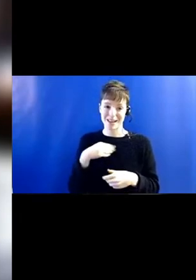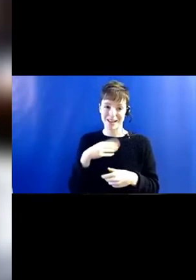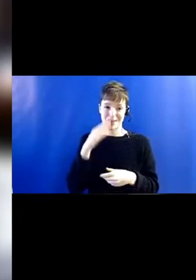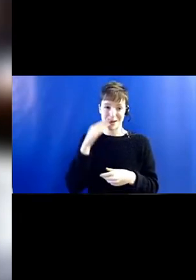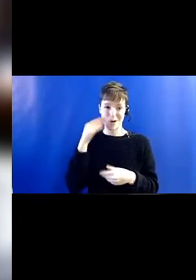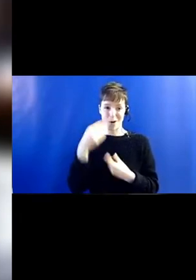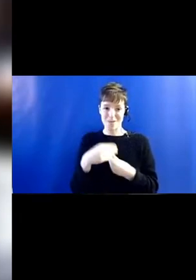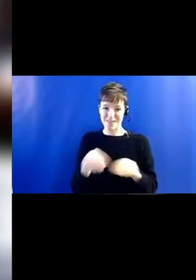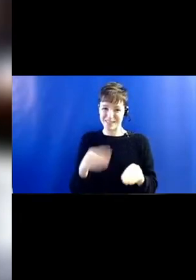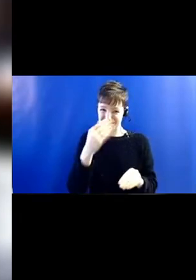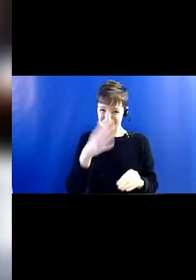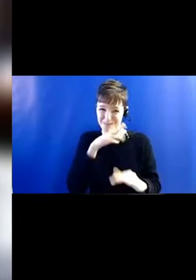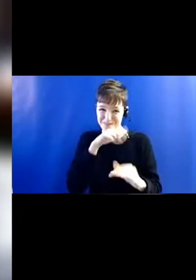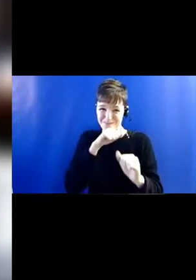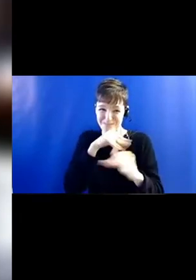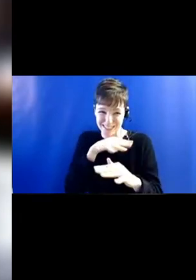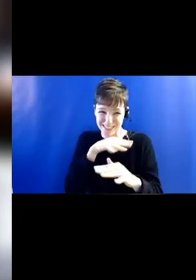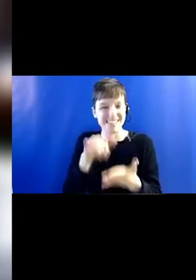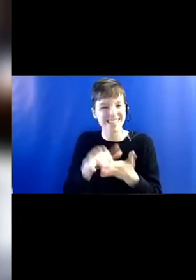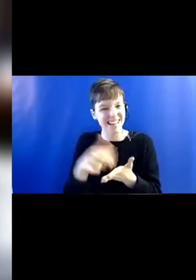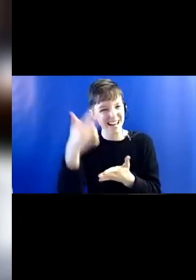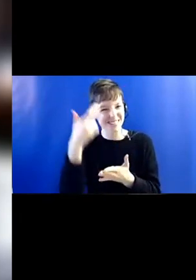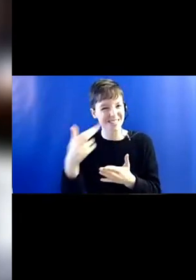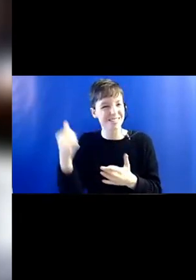very messy.